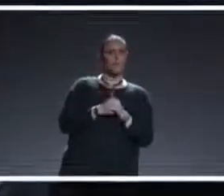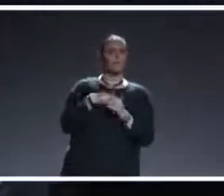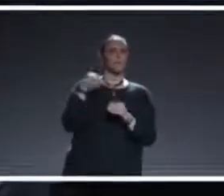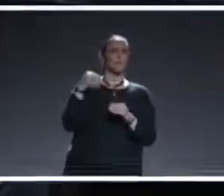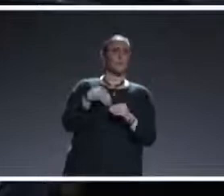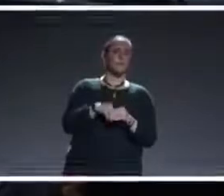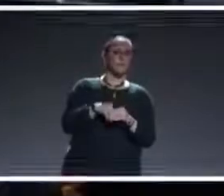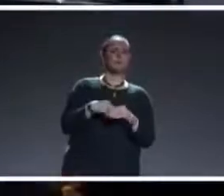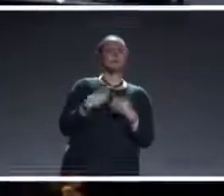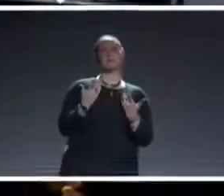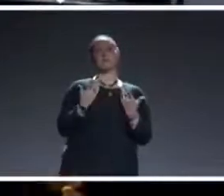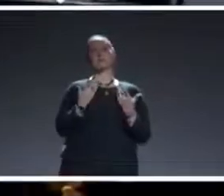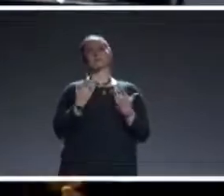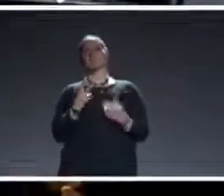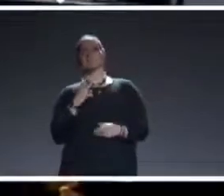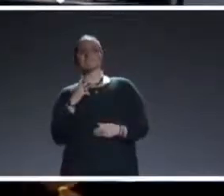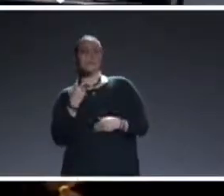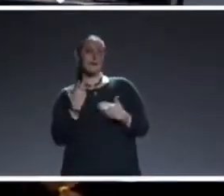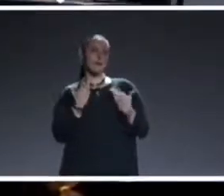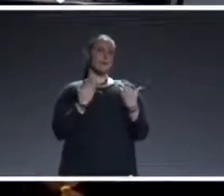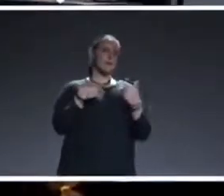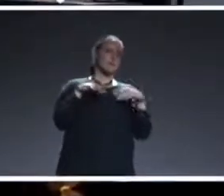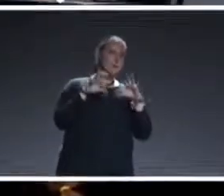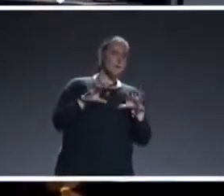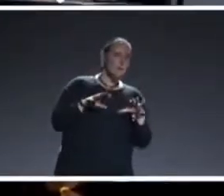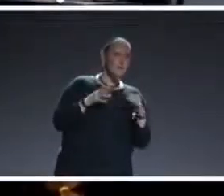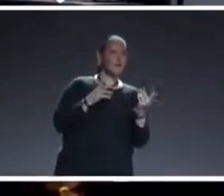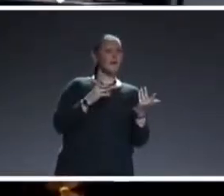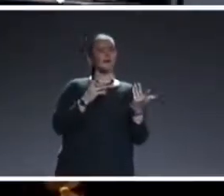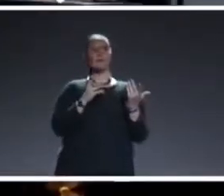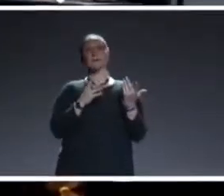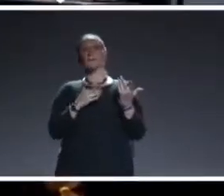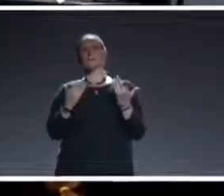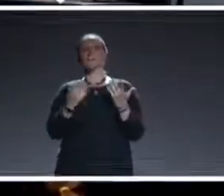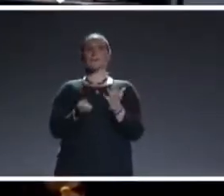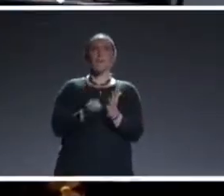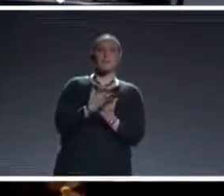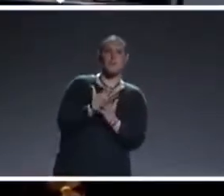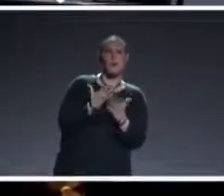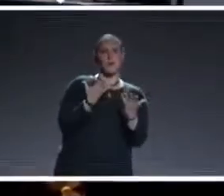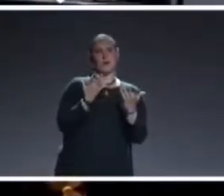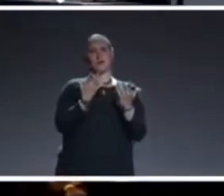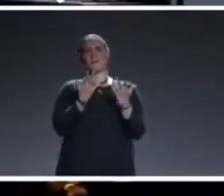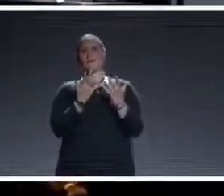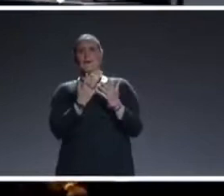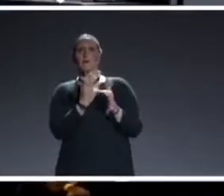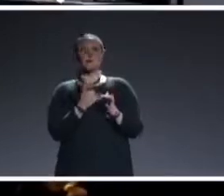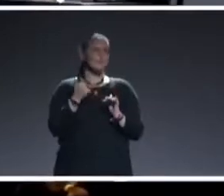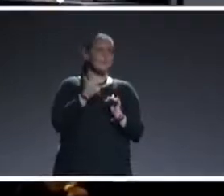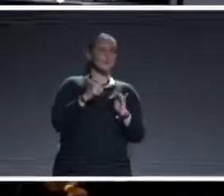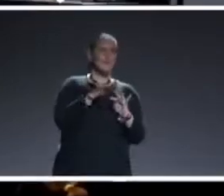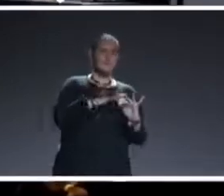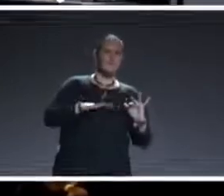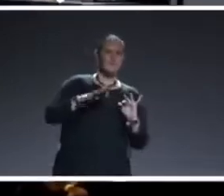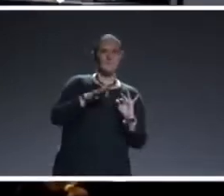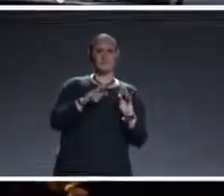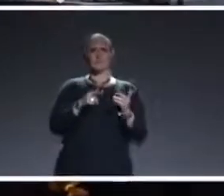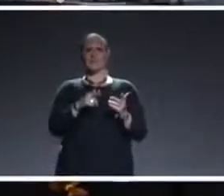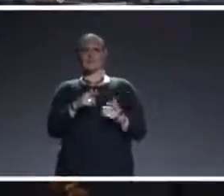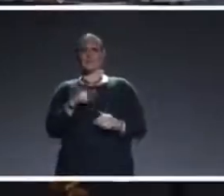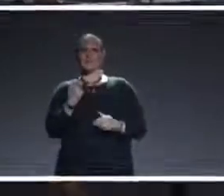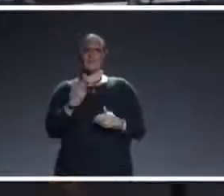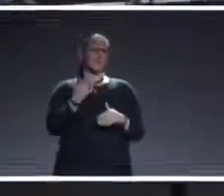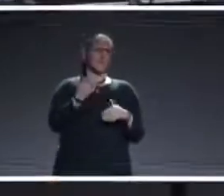structure, which was dialectical in nature, and it was resonant with ideas of birth,